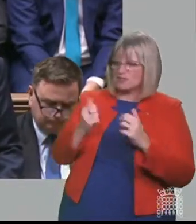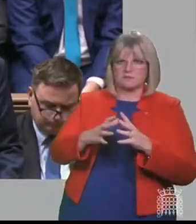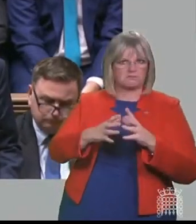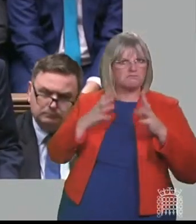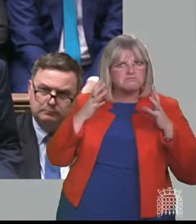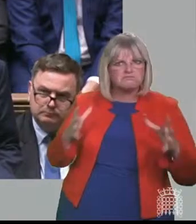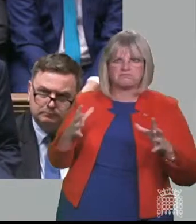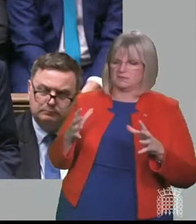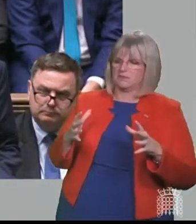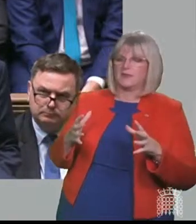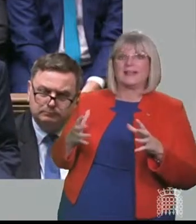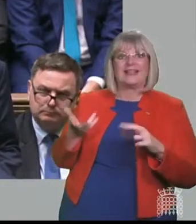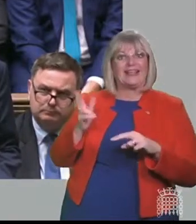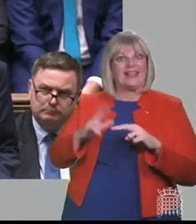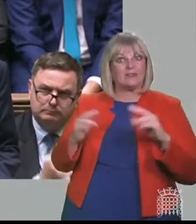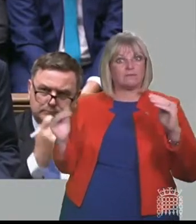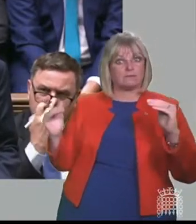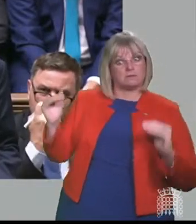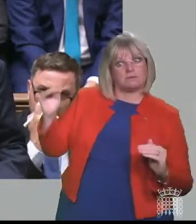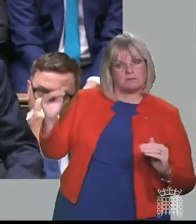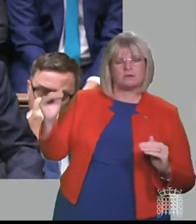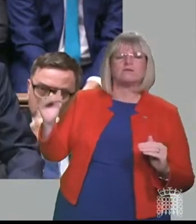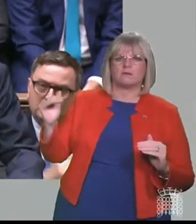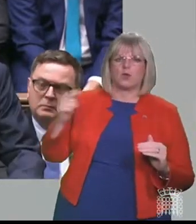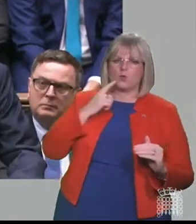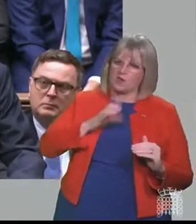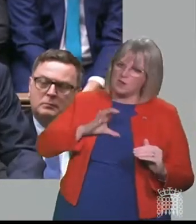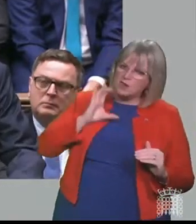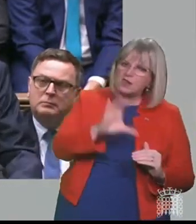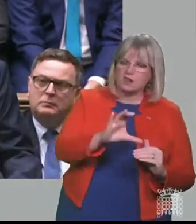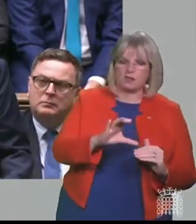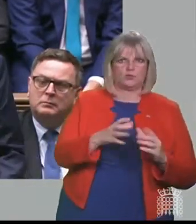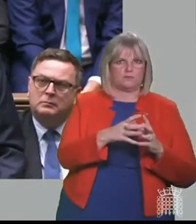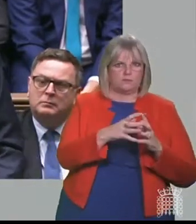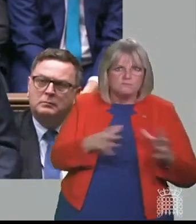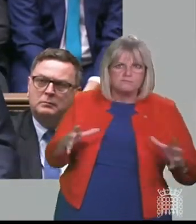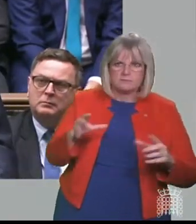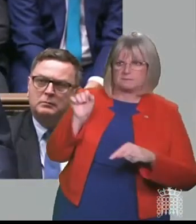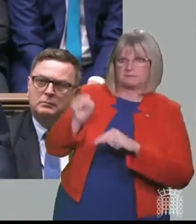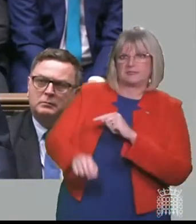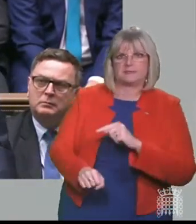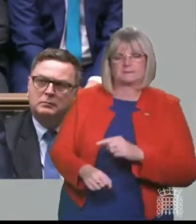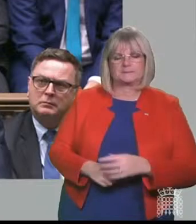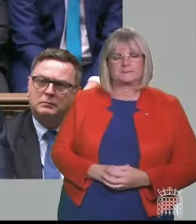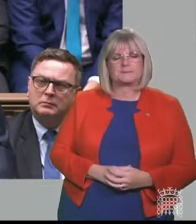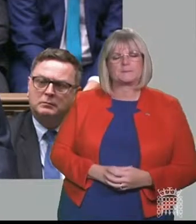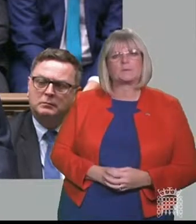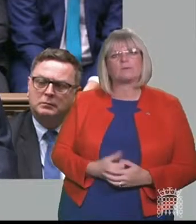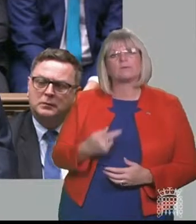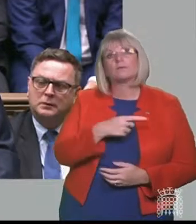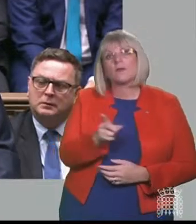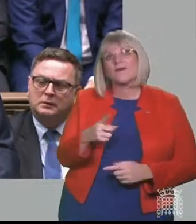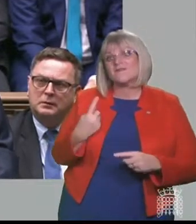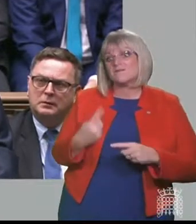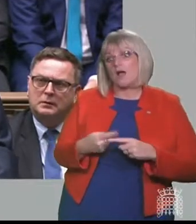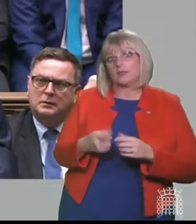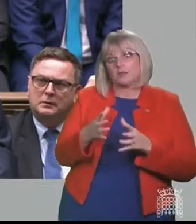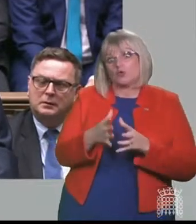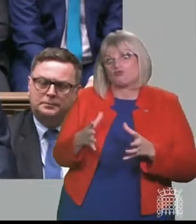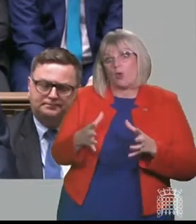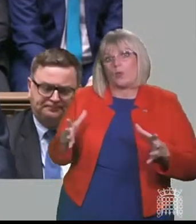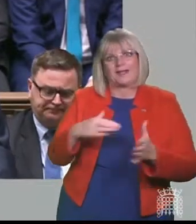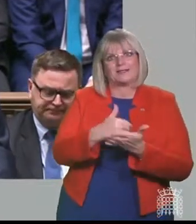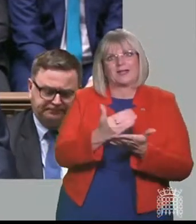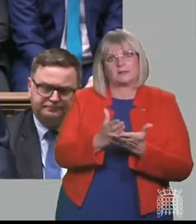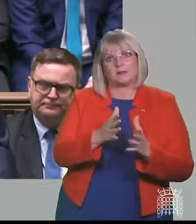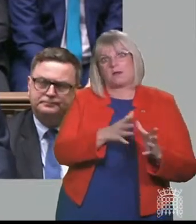in sectors where we're not. And taken together across our fastest growing innovation sectors, this support will